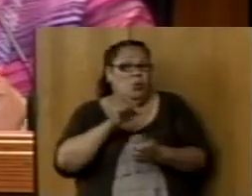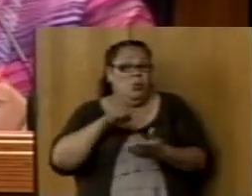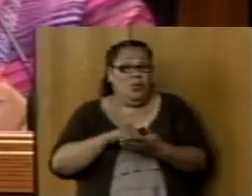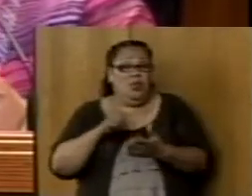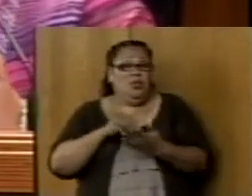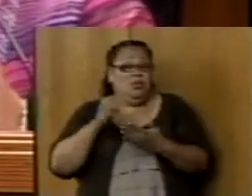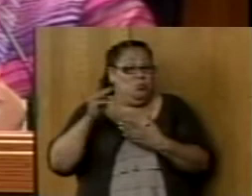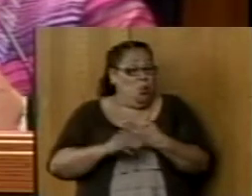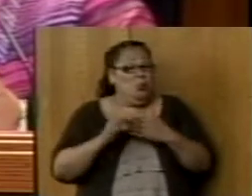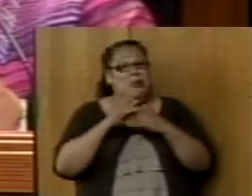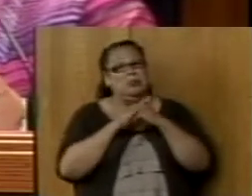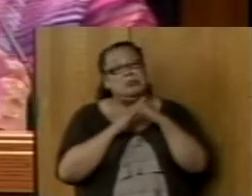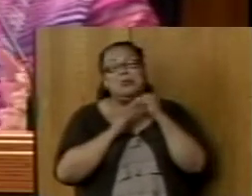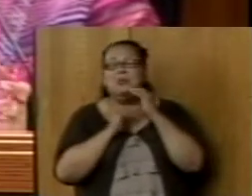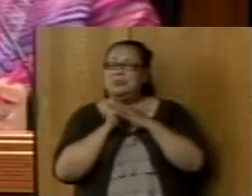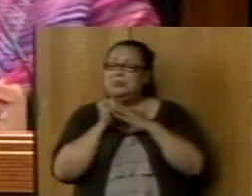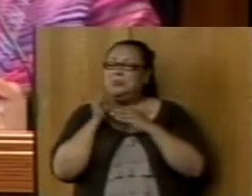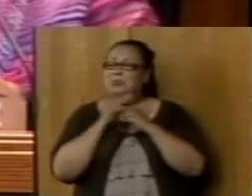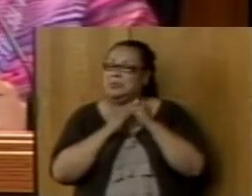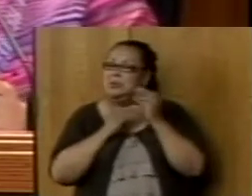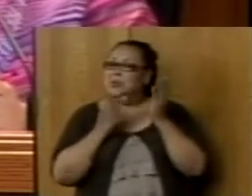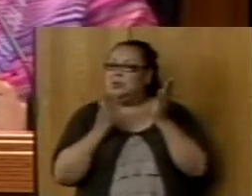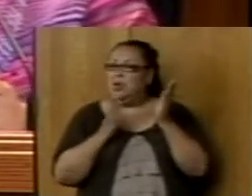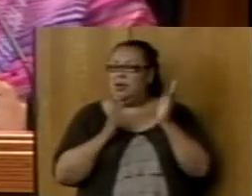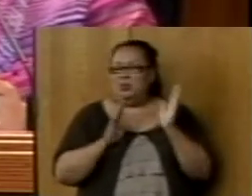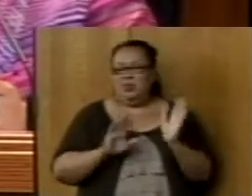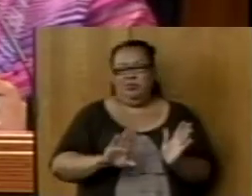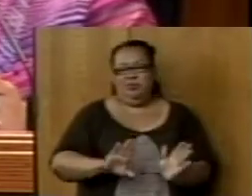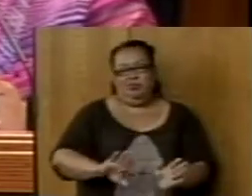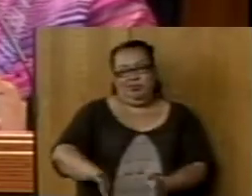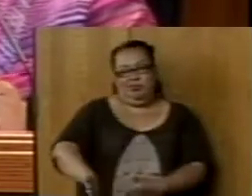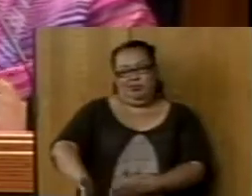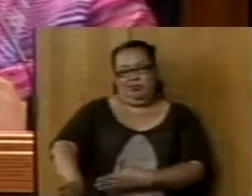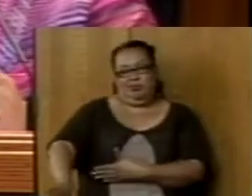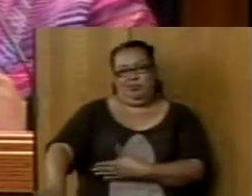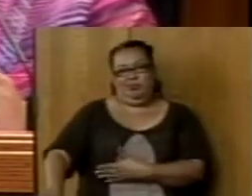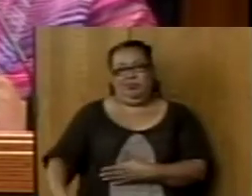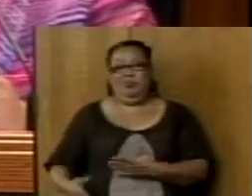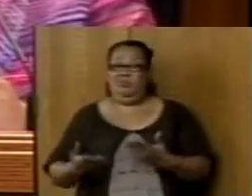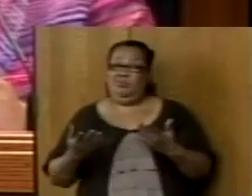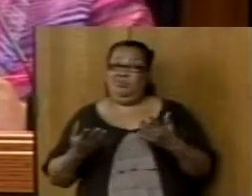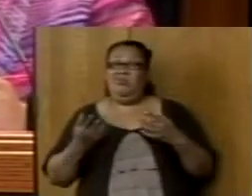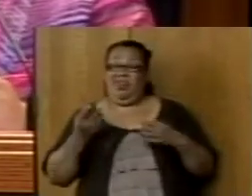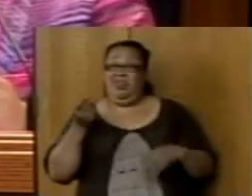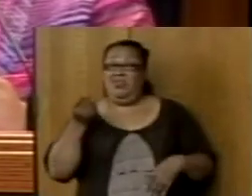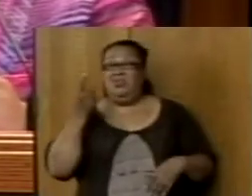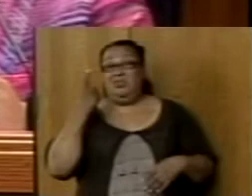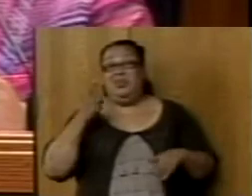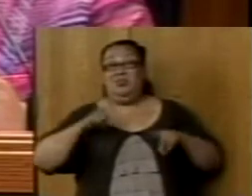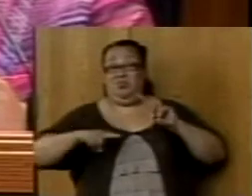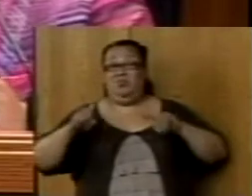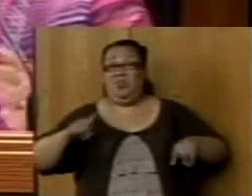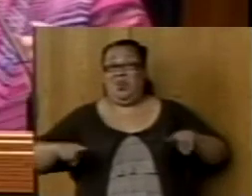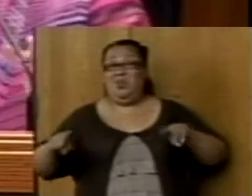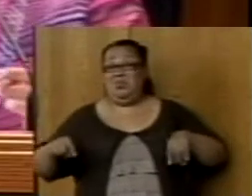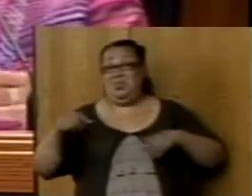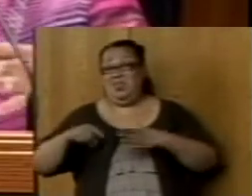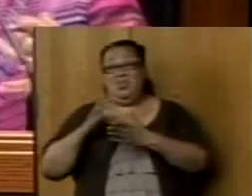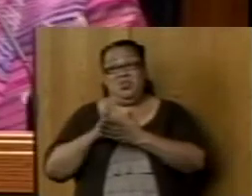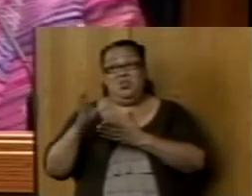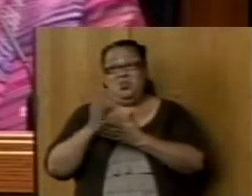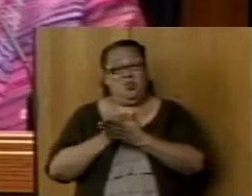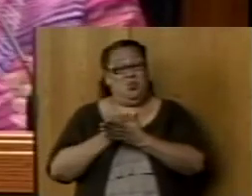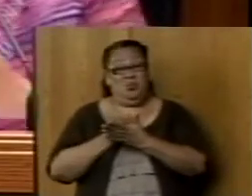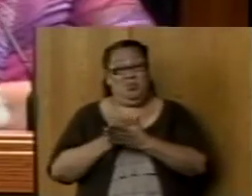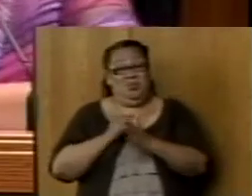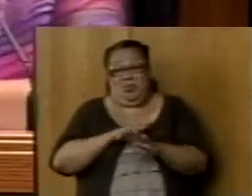program comfortably and how many teachers kind of put it aside? Because I understand there's a lot of variables in this curriculum that if you don't